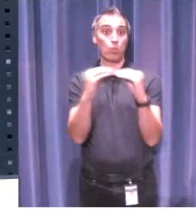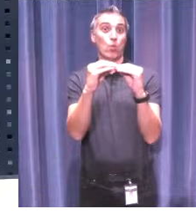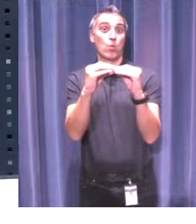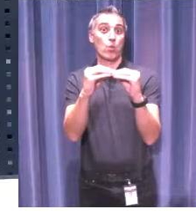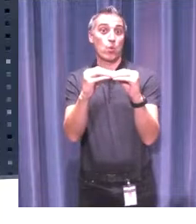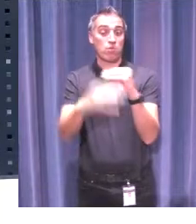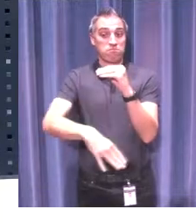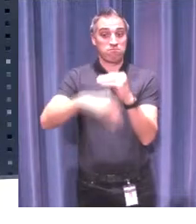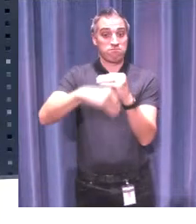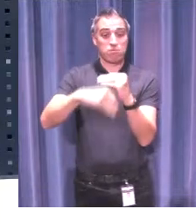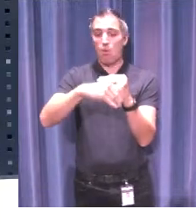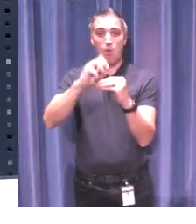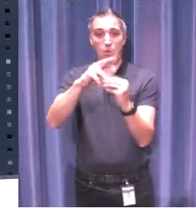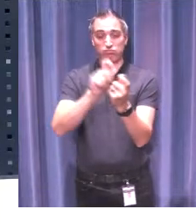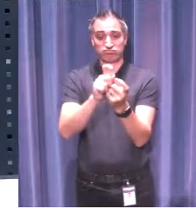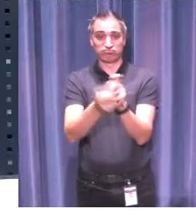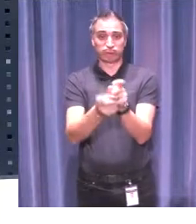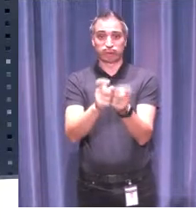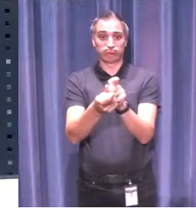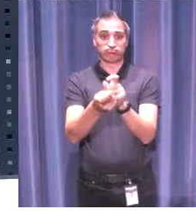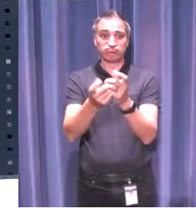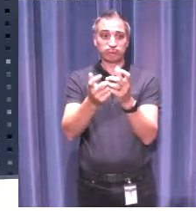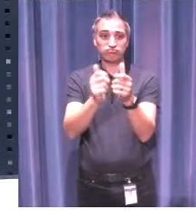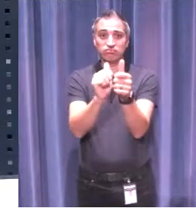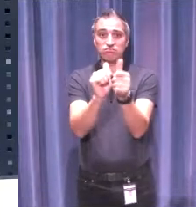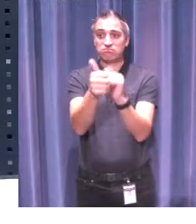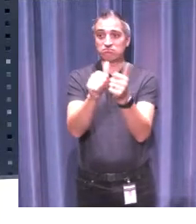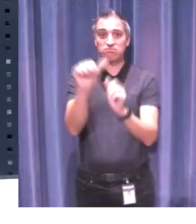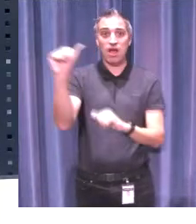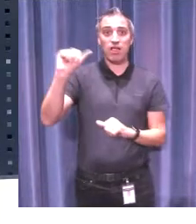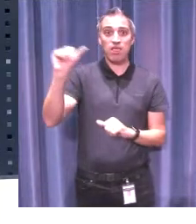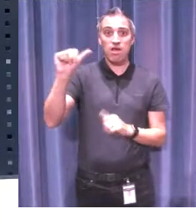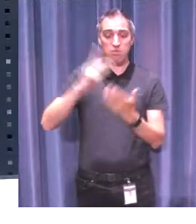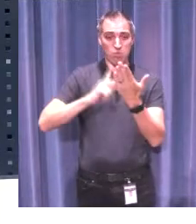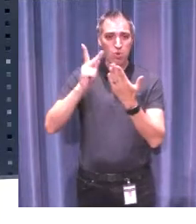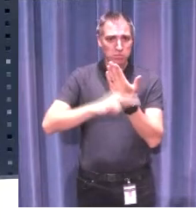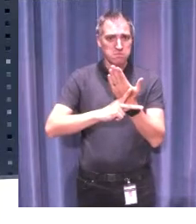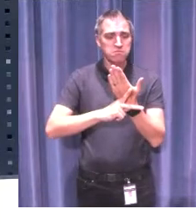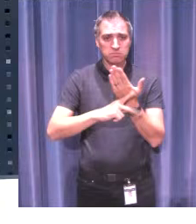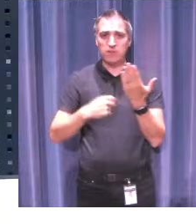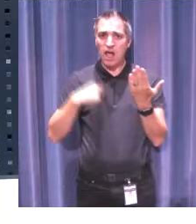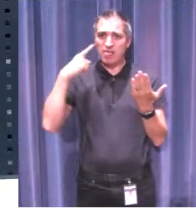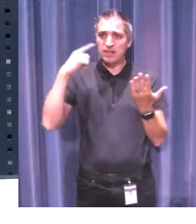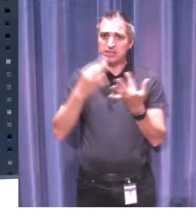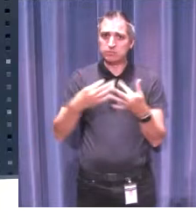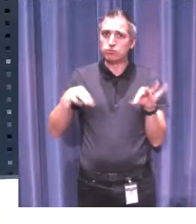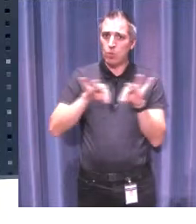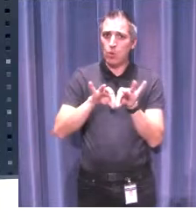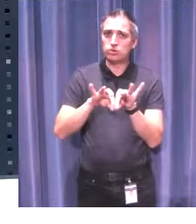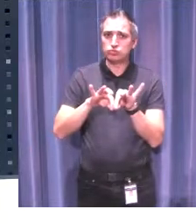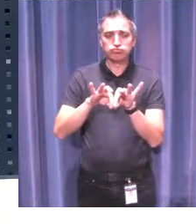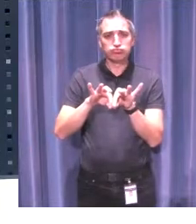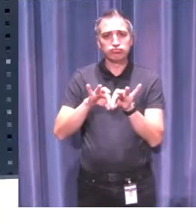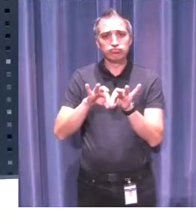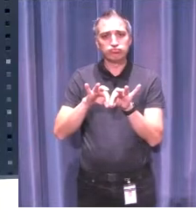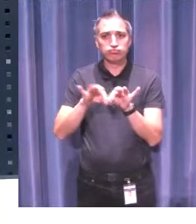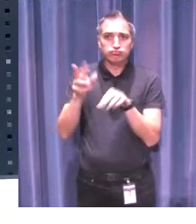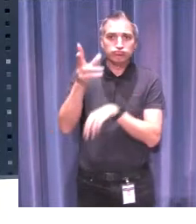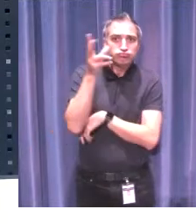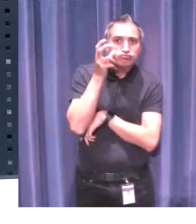or adjusting the athletic program, those I think would be important to hear.